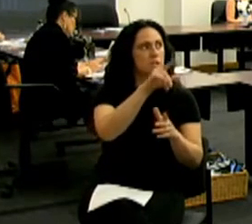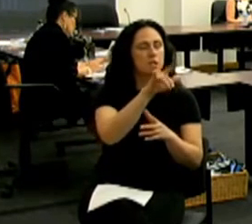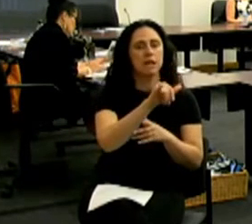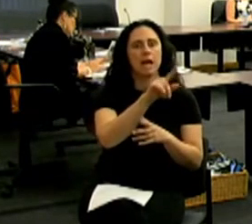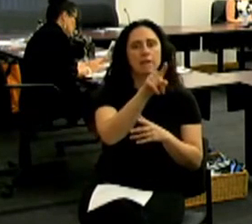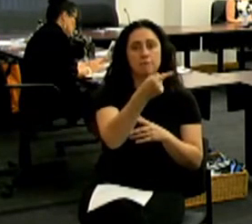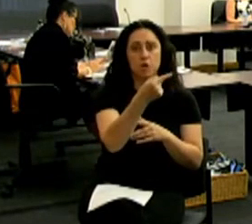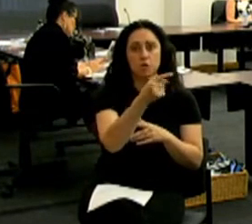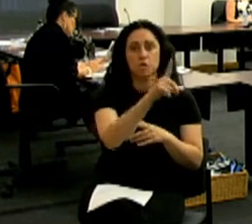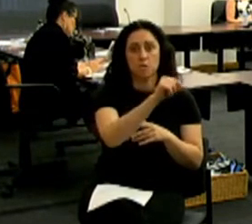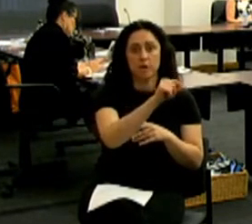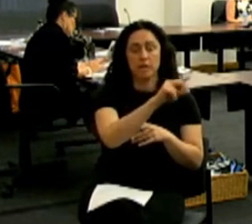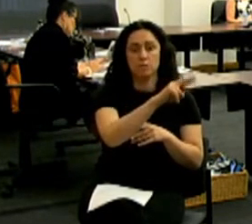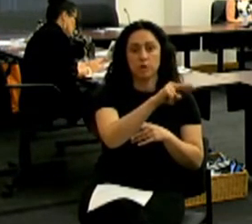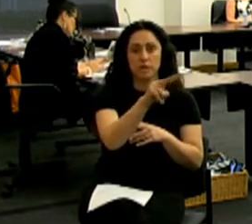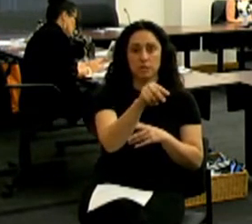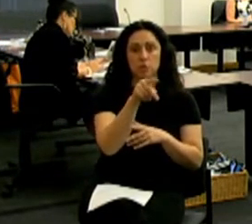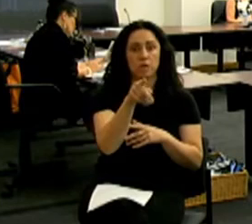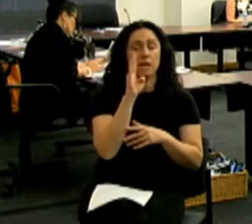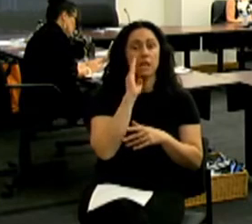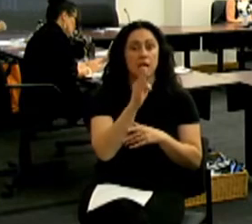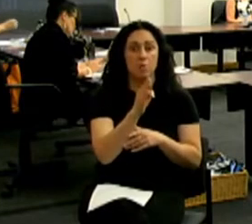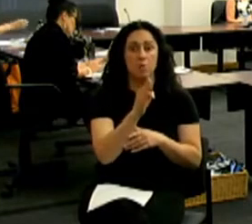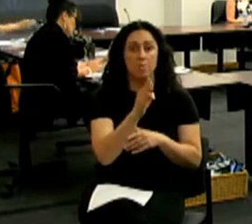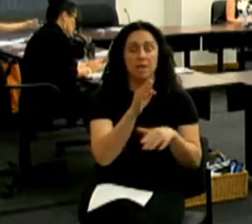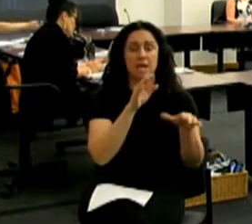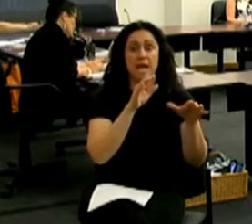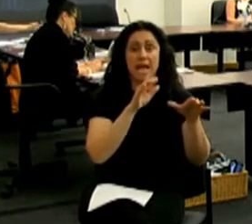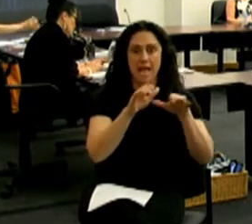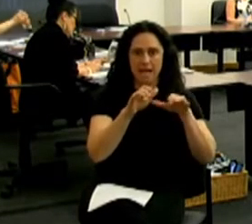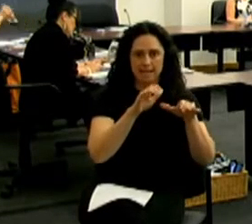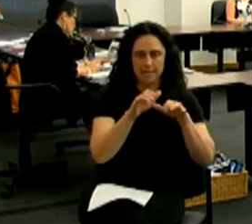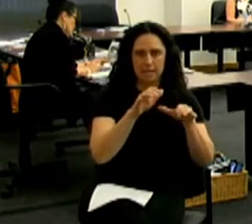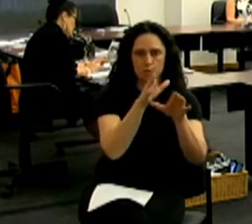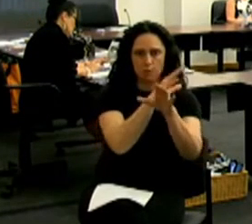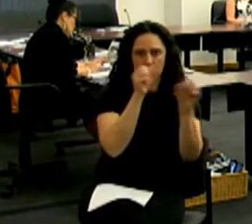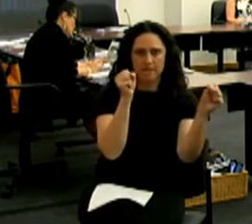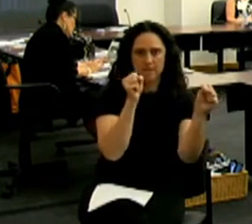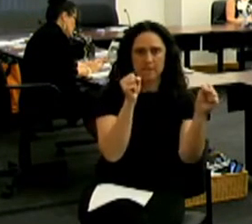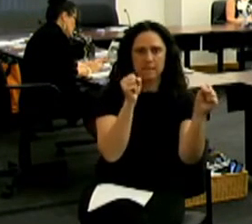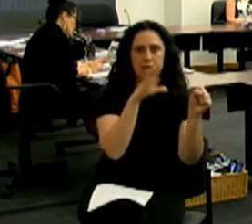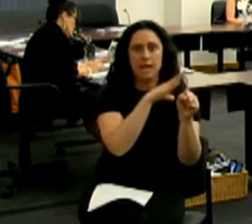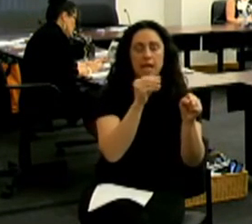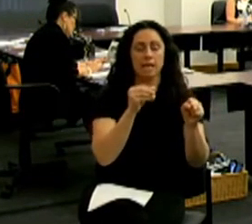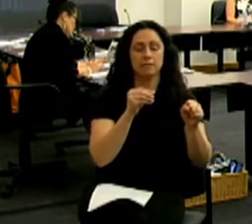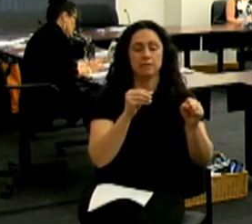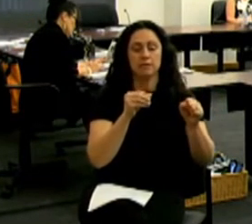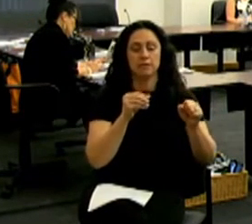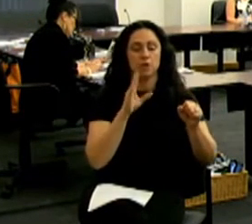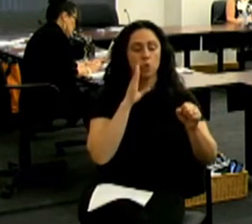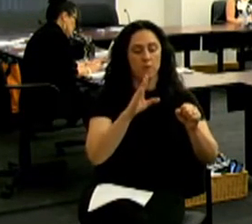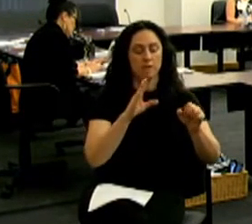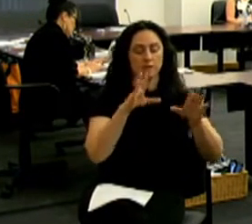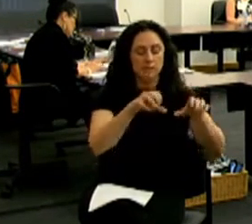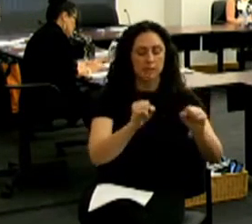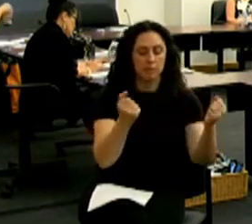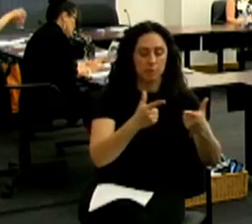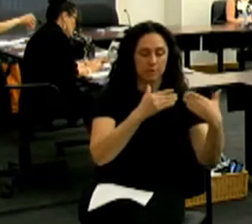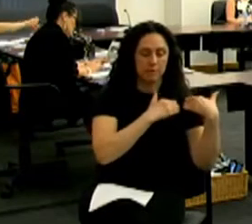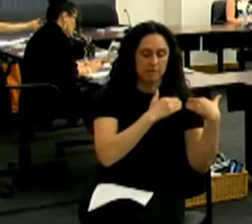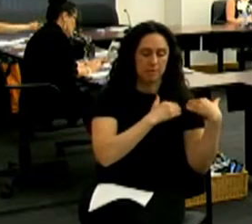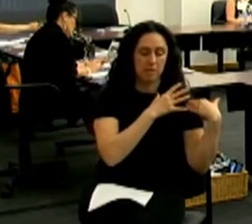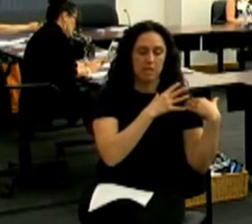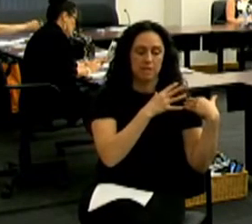1st, 2022, he will be acting president and assume all responsibilities